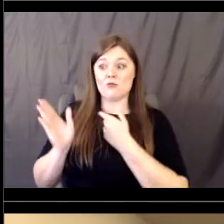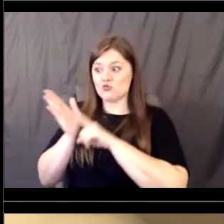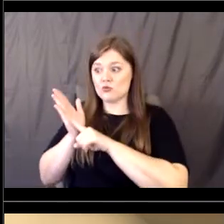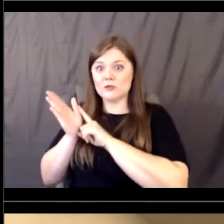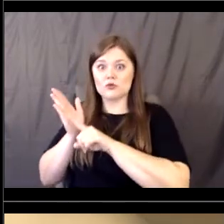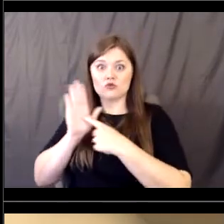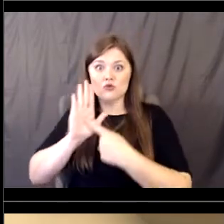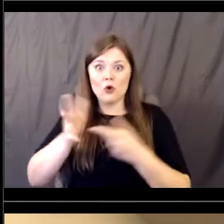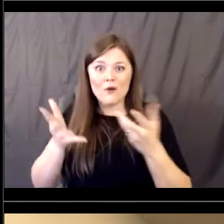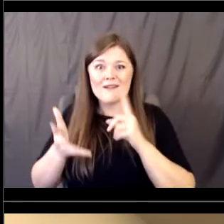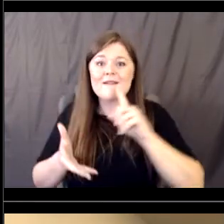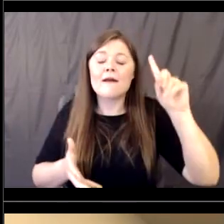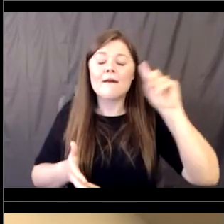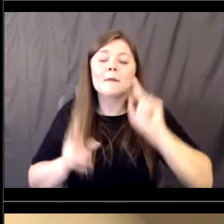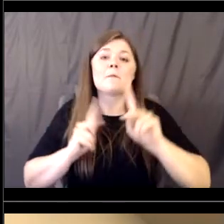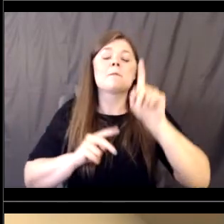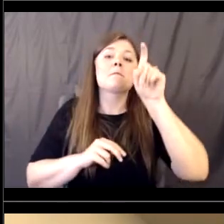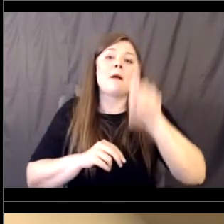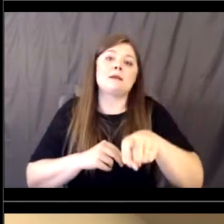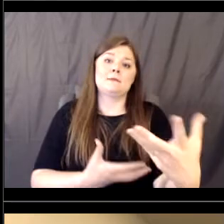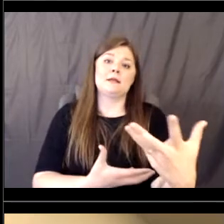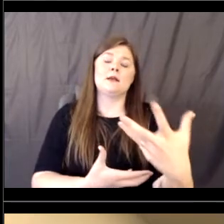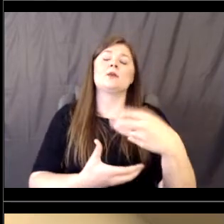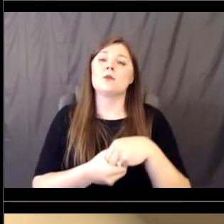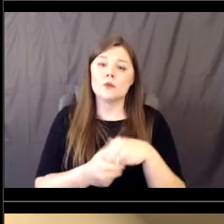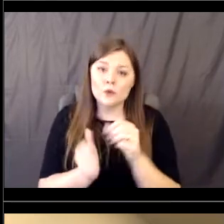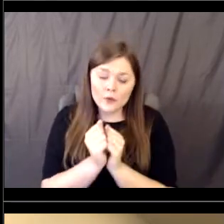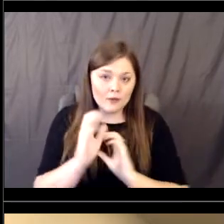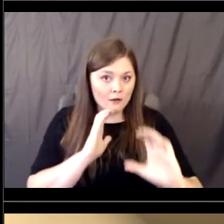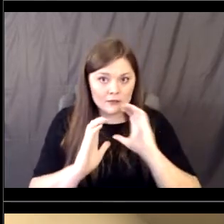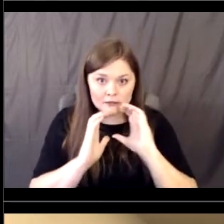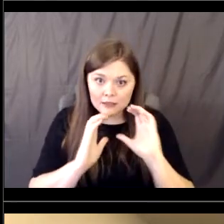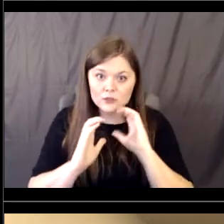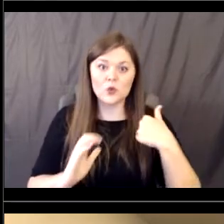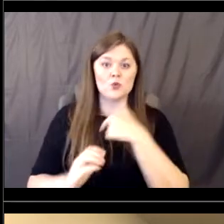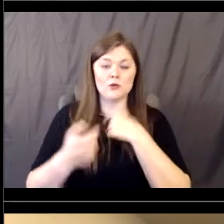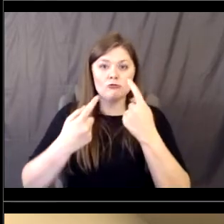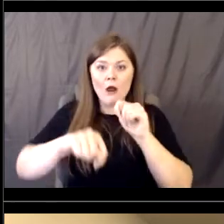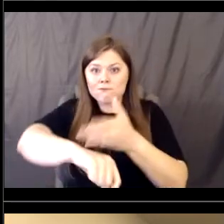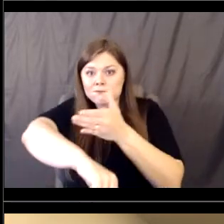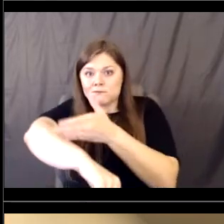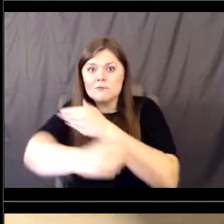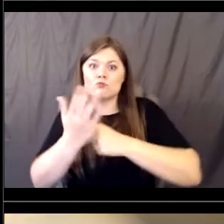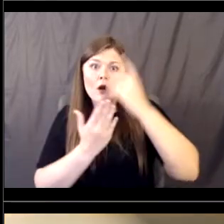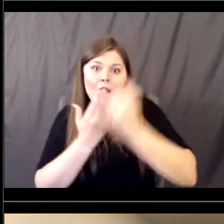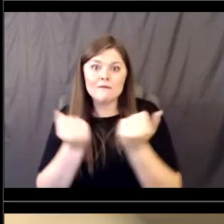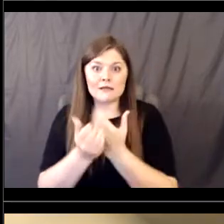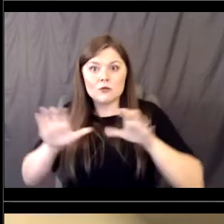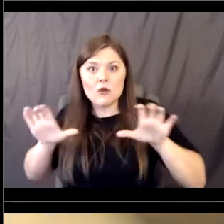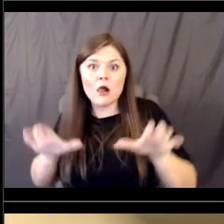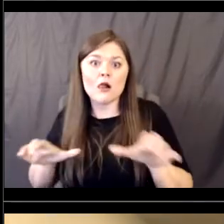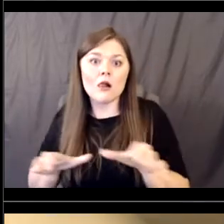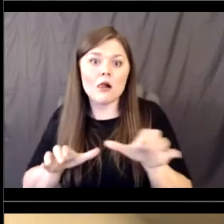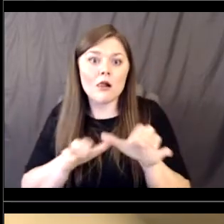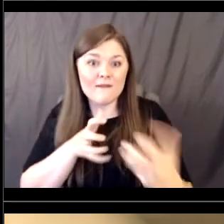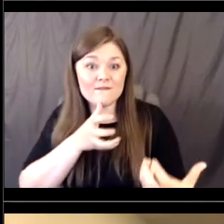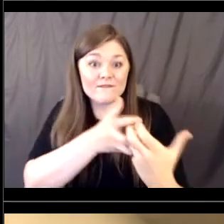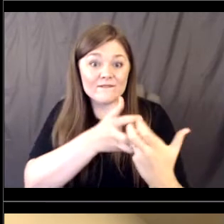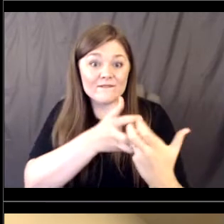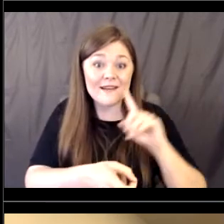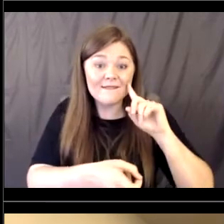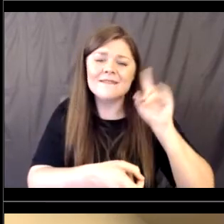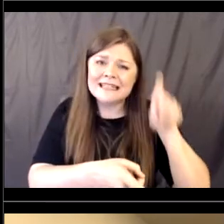in this conversation and in the projects that try to increase some of their awareness of weather communication. So the last